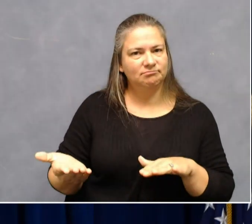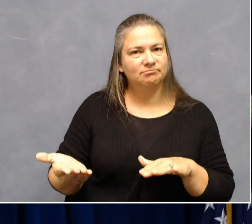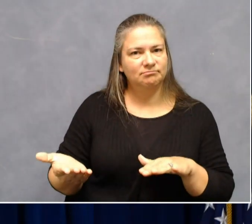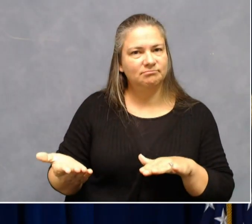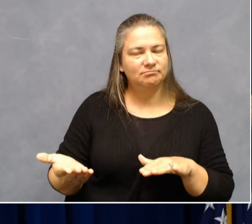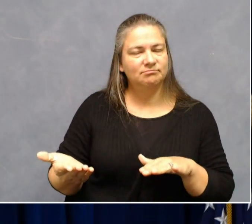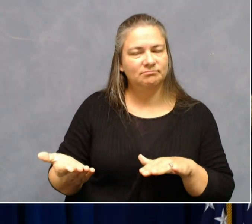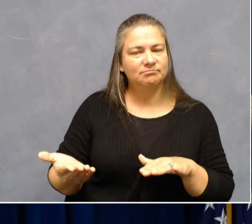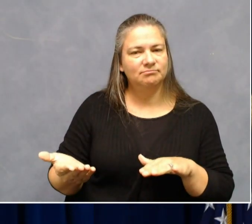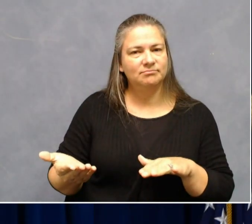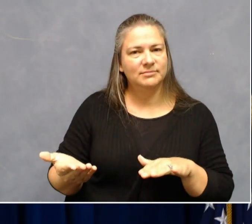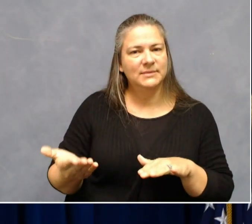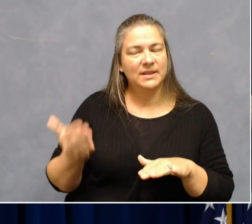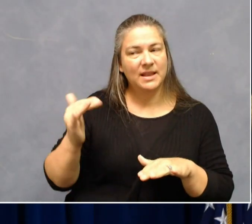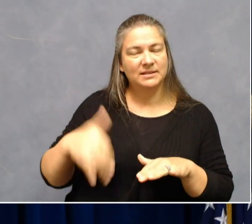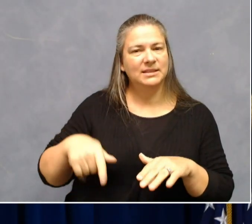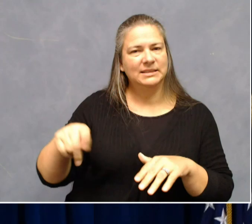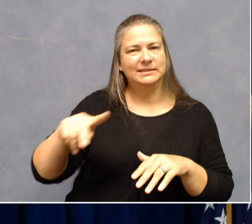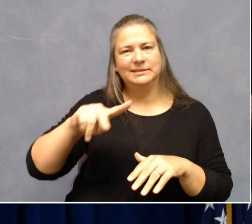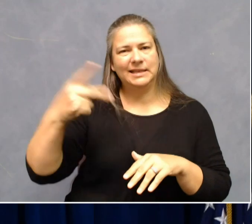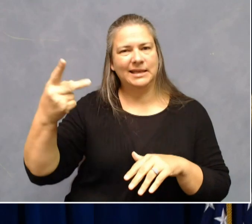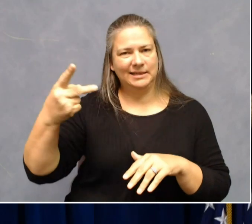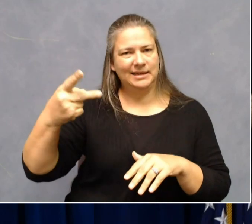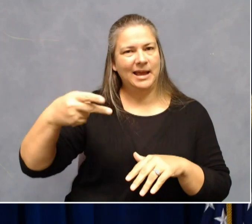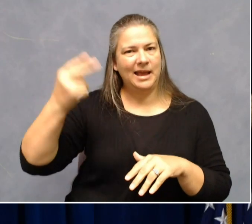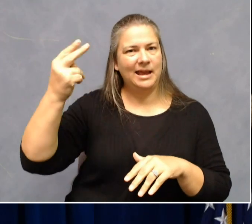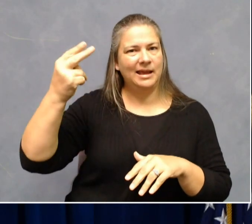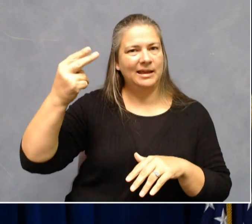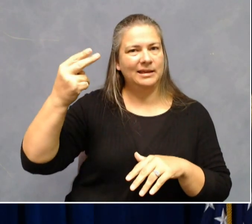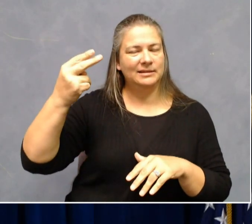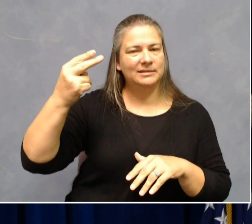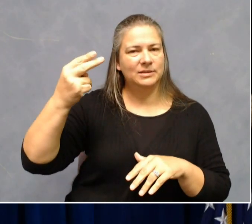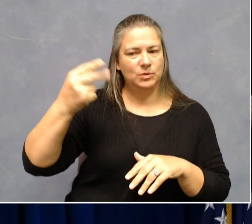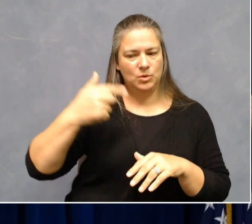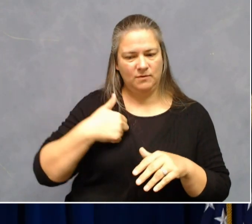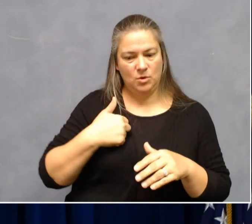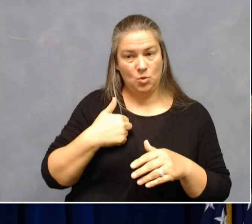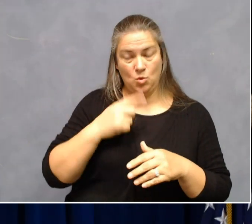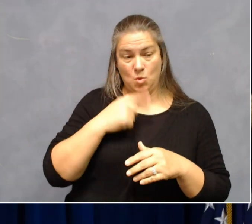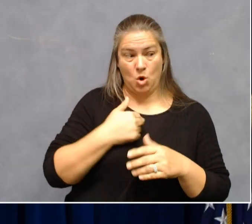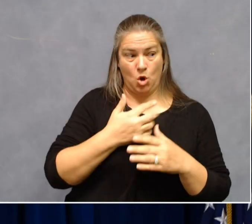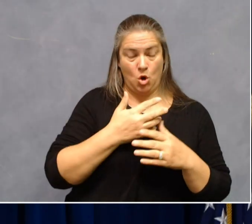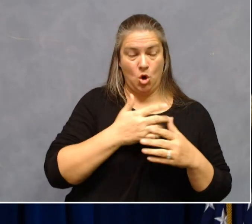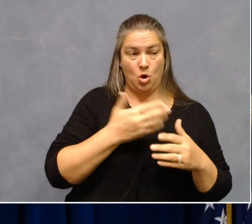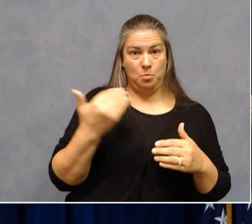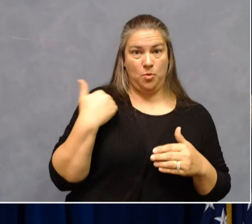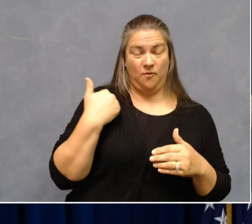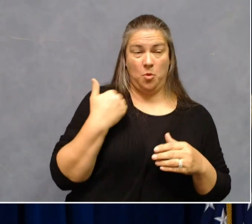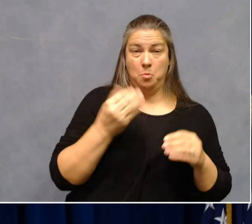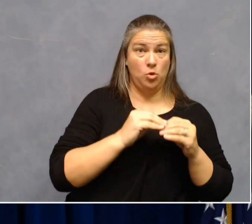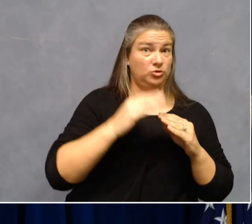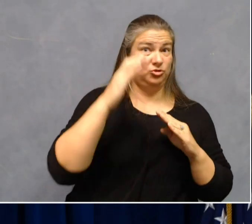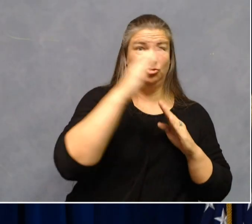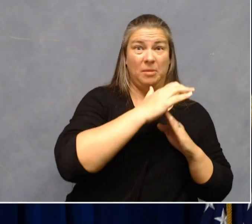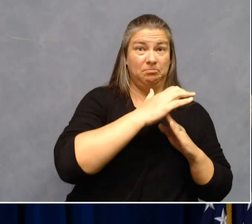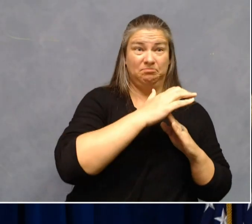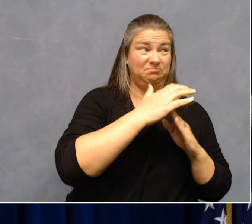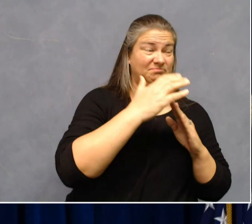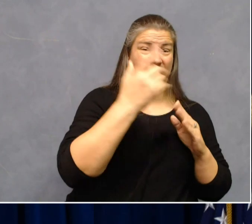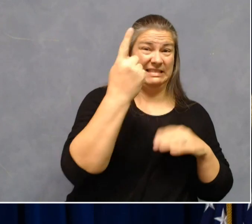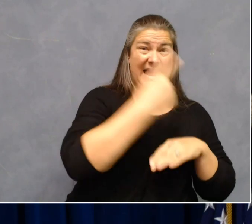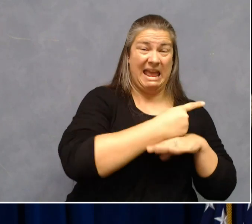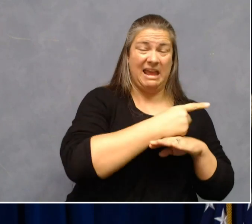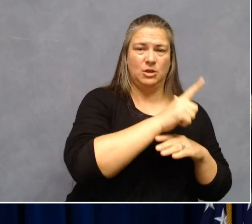day, just by one. We had lost 22 on our highest day. It includes people in their 40s,